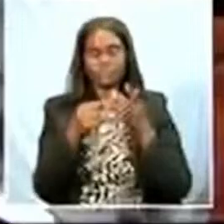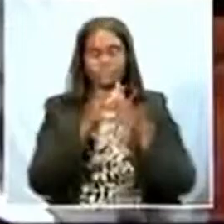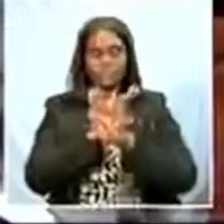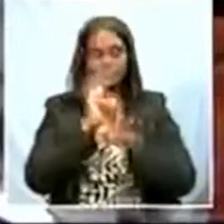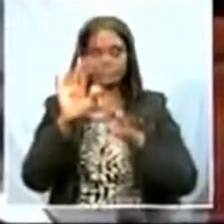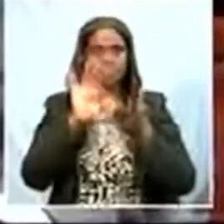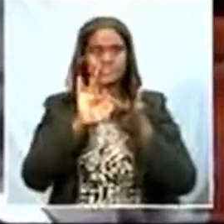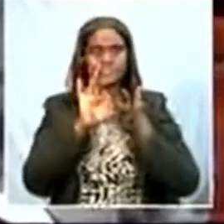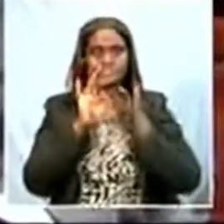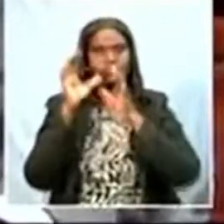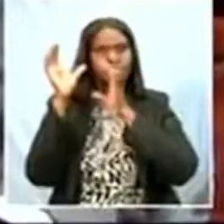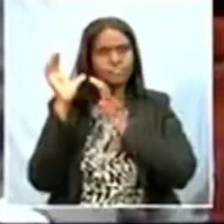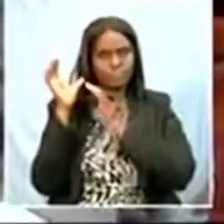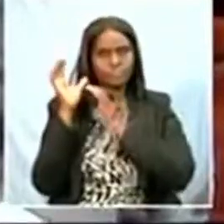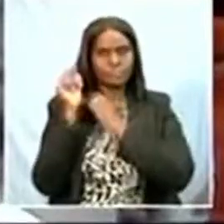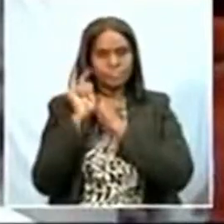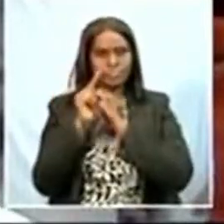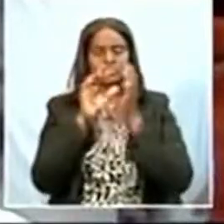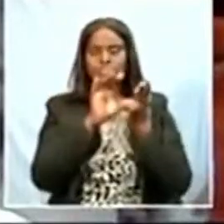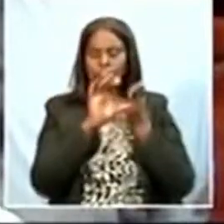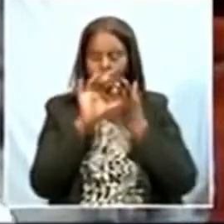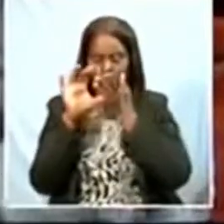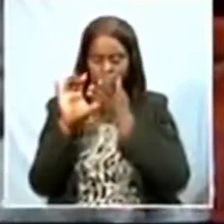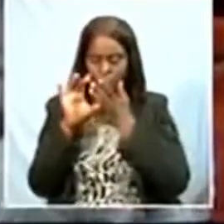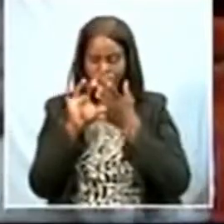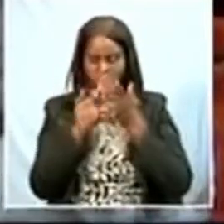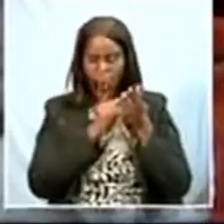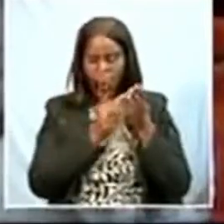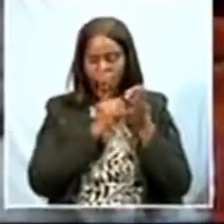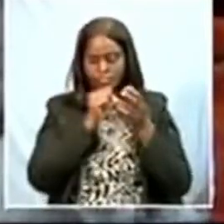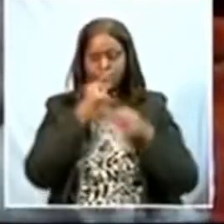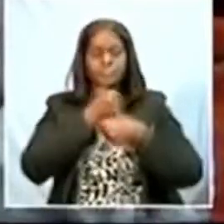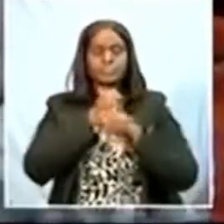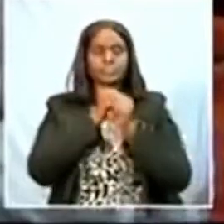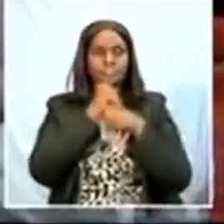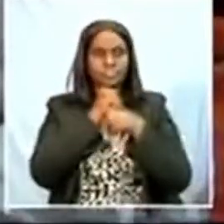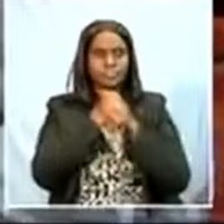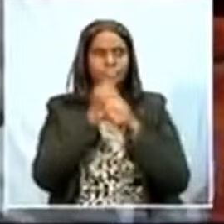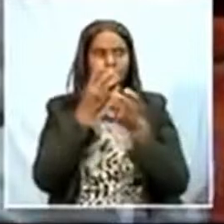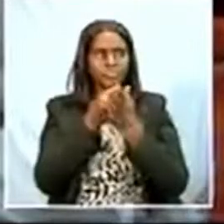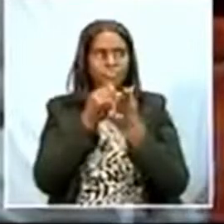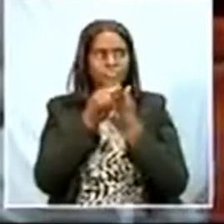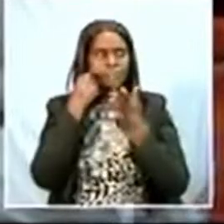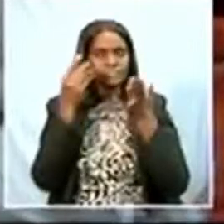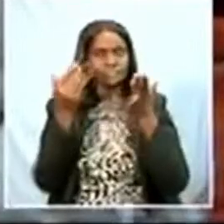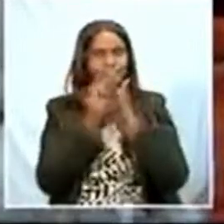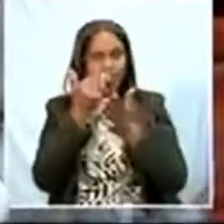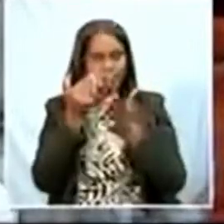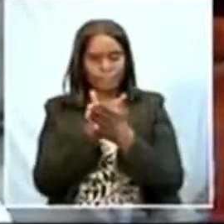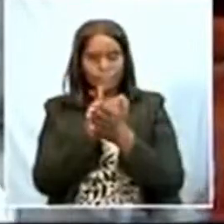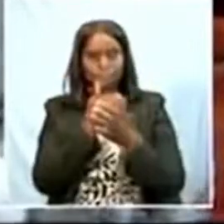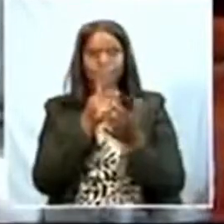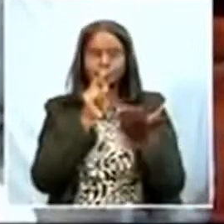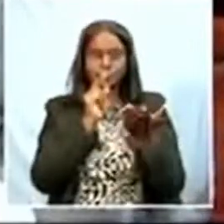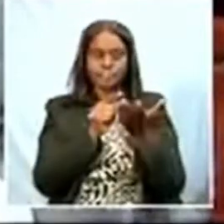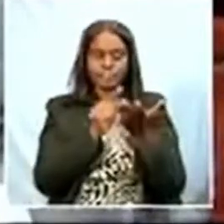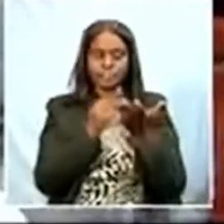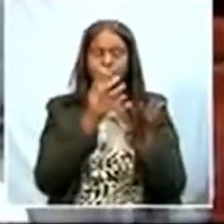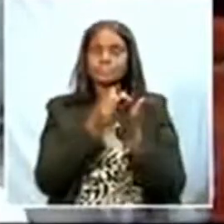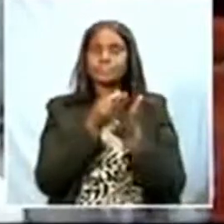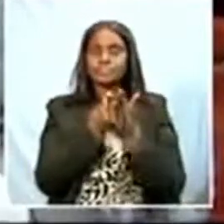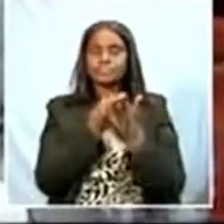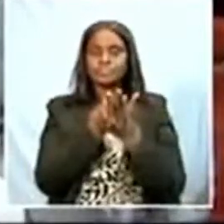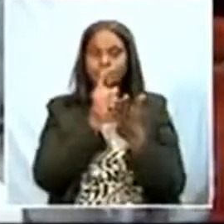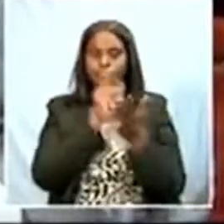debt burden. Should we be borrowing? We are not creating this fund for immediate borrowing. This fund